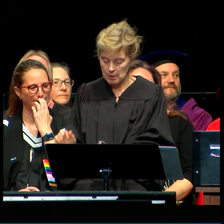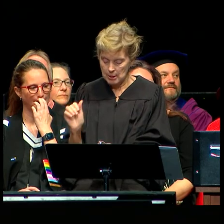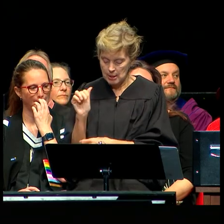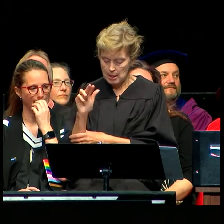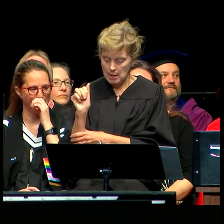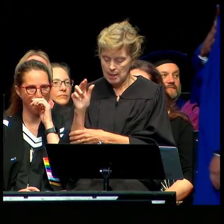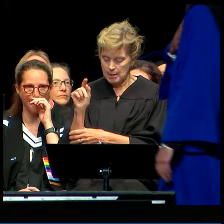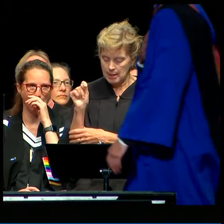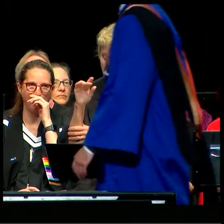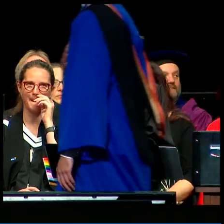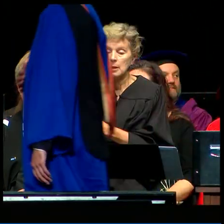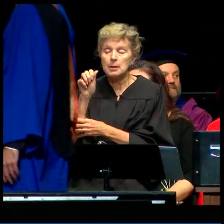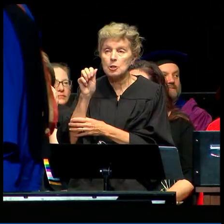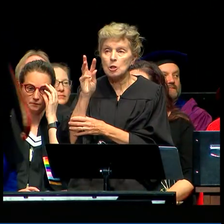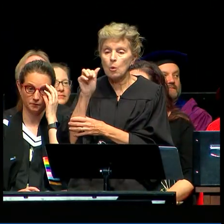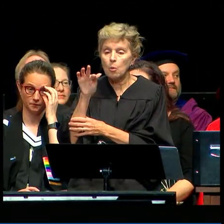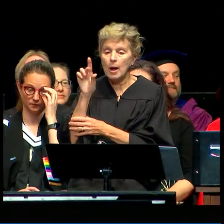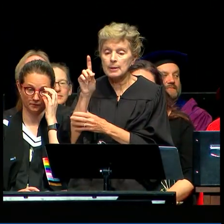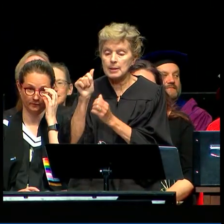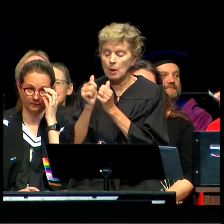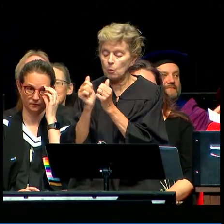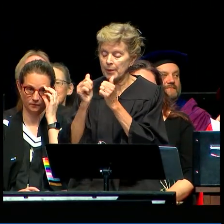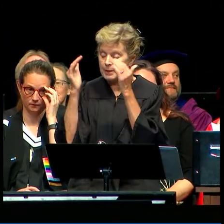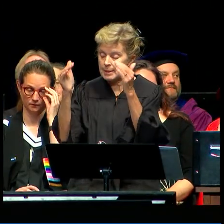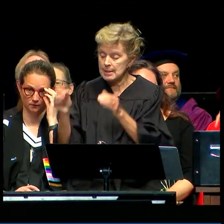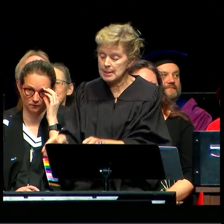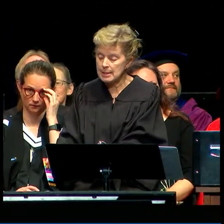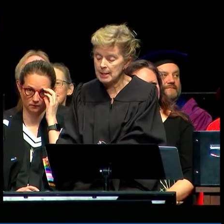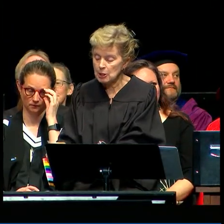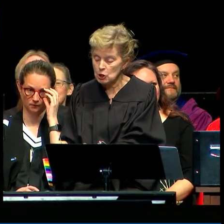Anand Jawanda, with distinction.